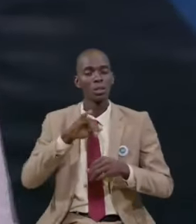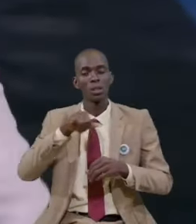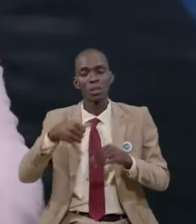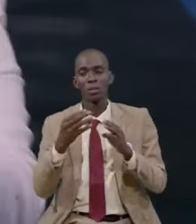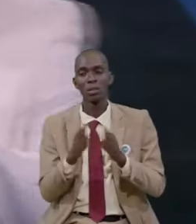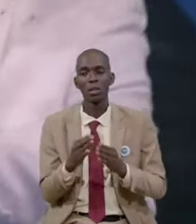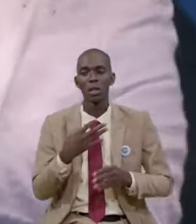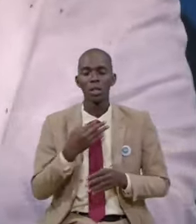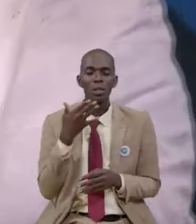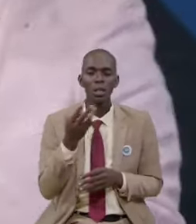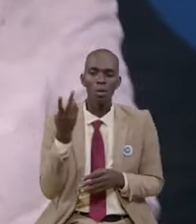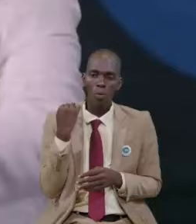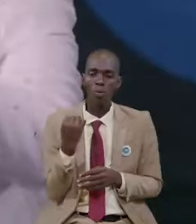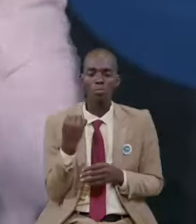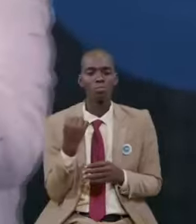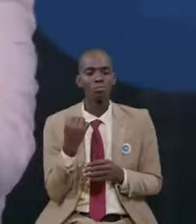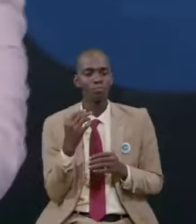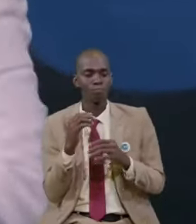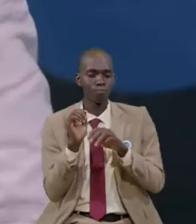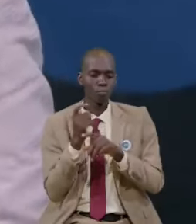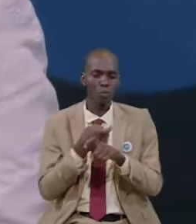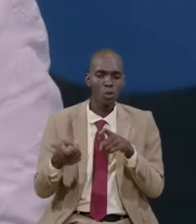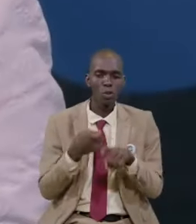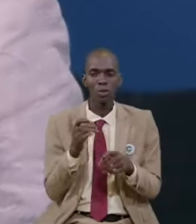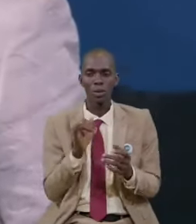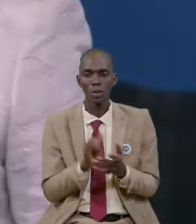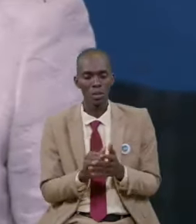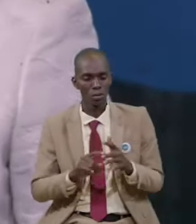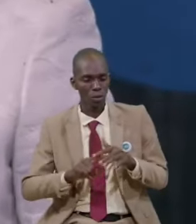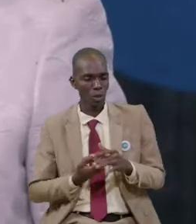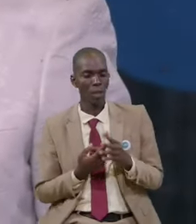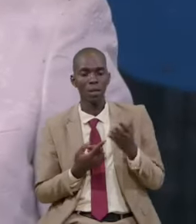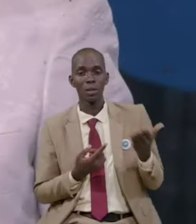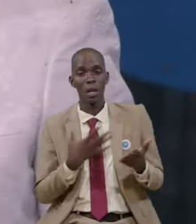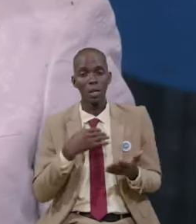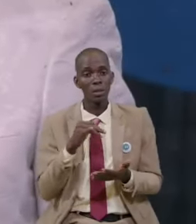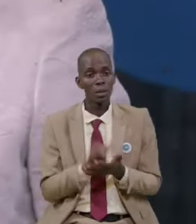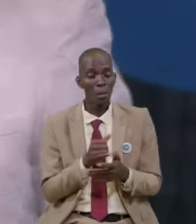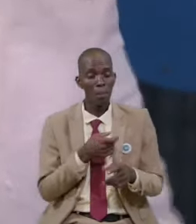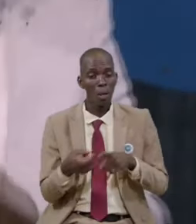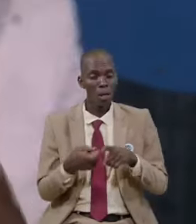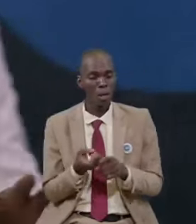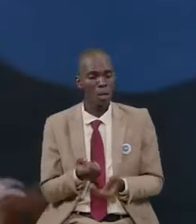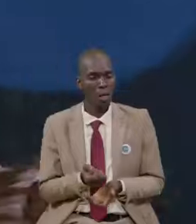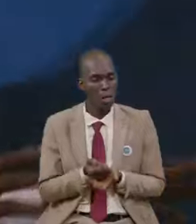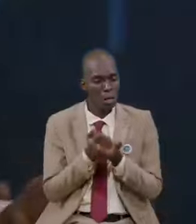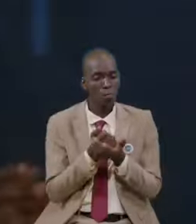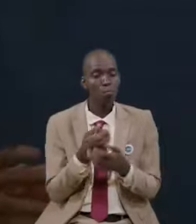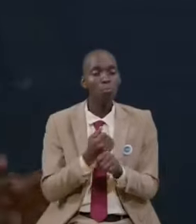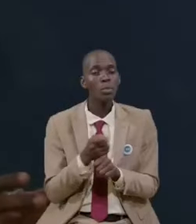Jerusalem, and the persecution drove them out of their houses, out of their communities, out